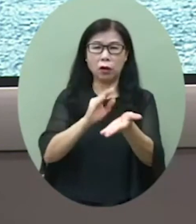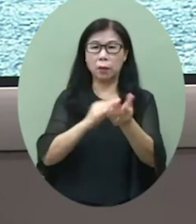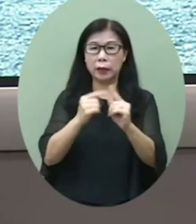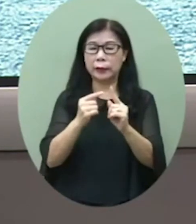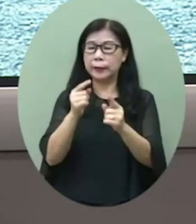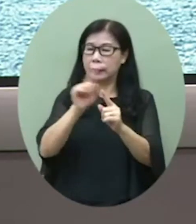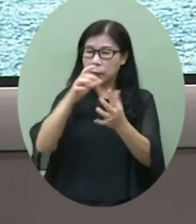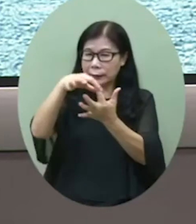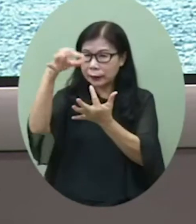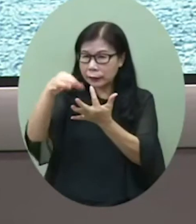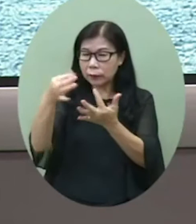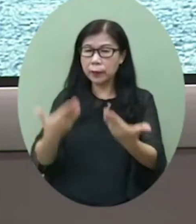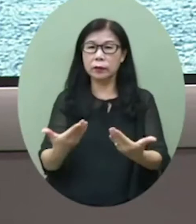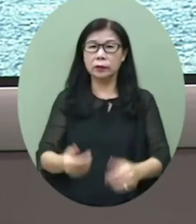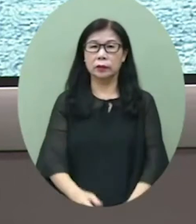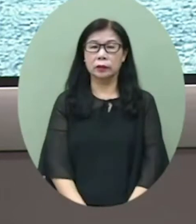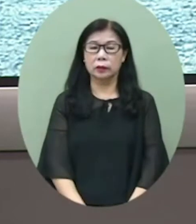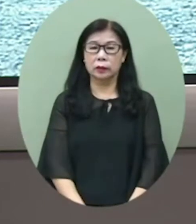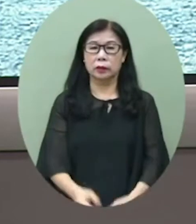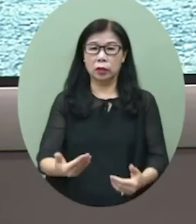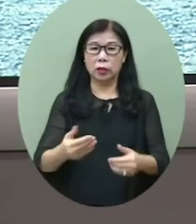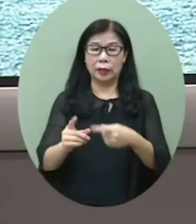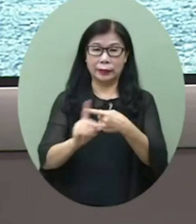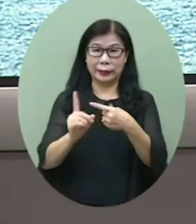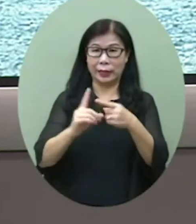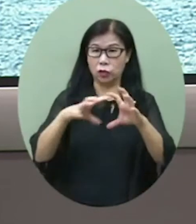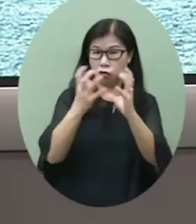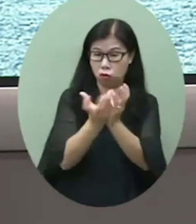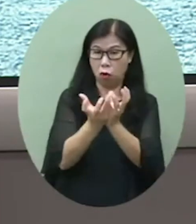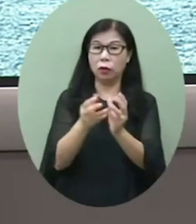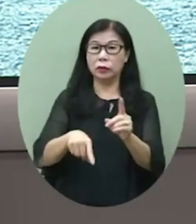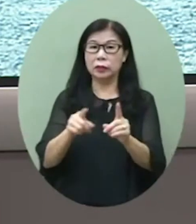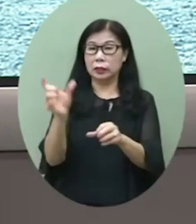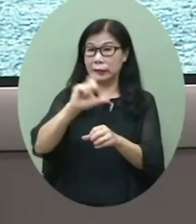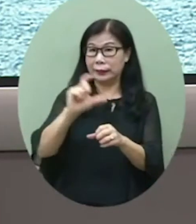Protection. You would recall that often questions were asked. That is,